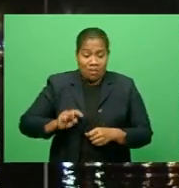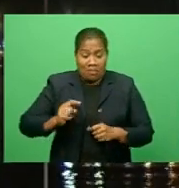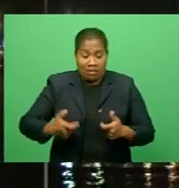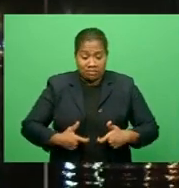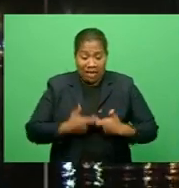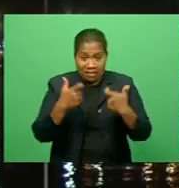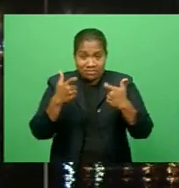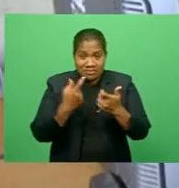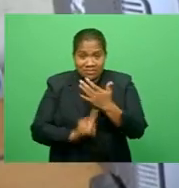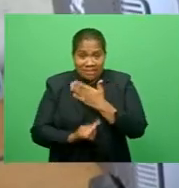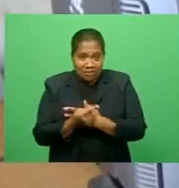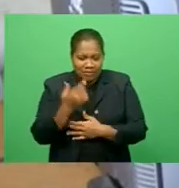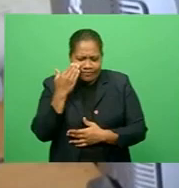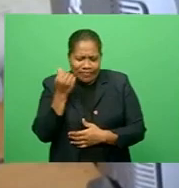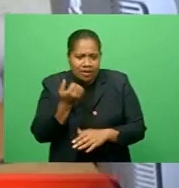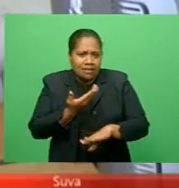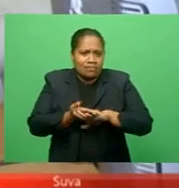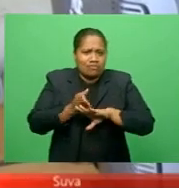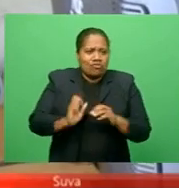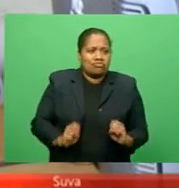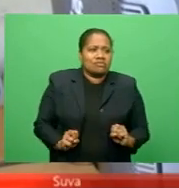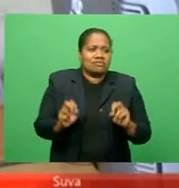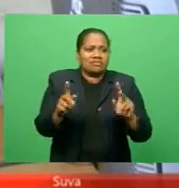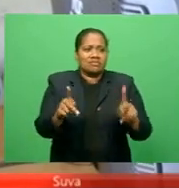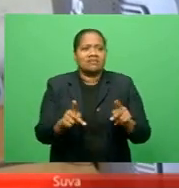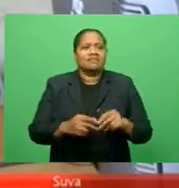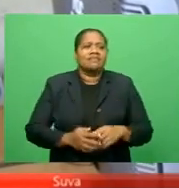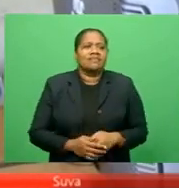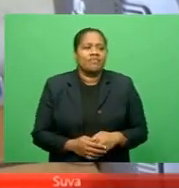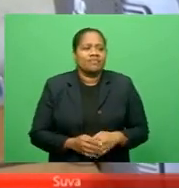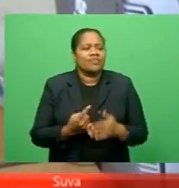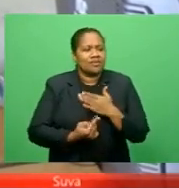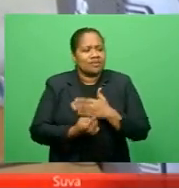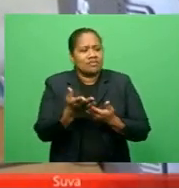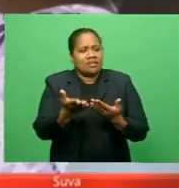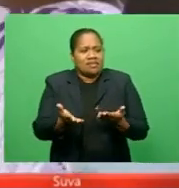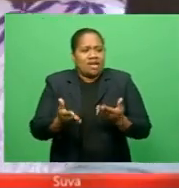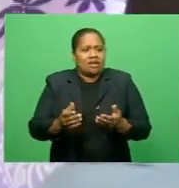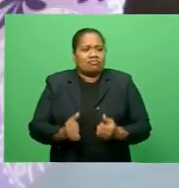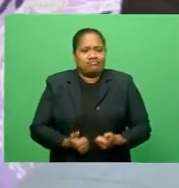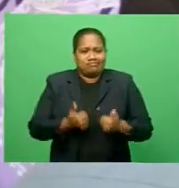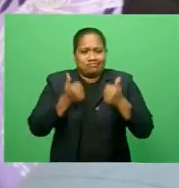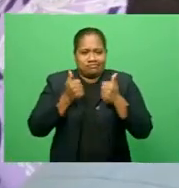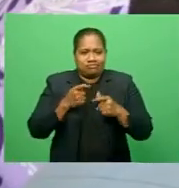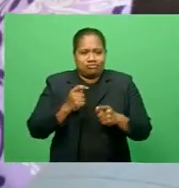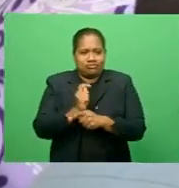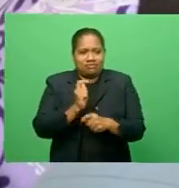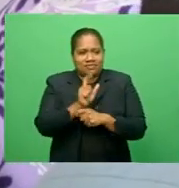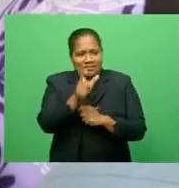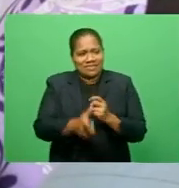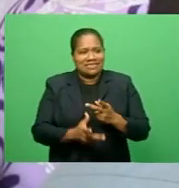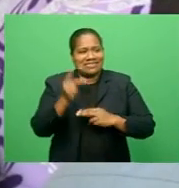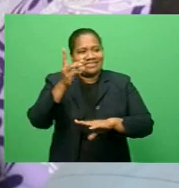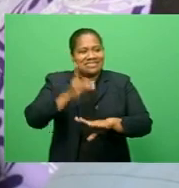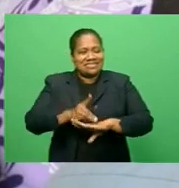new opportunities. The directory is being touted as a great tool for persons with disability.